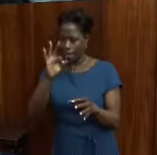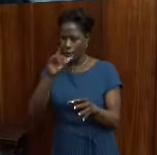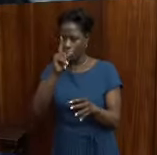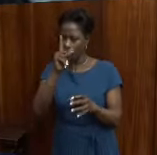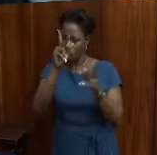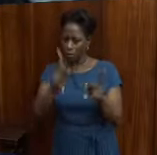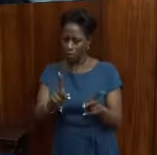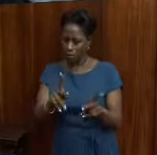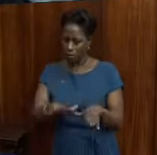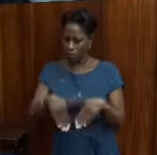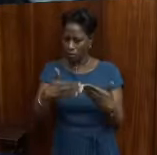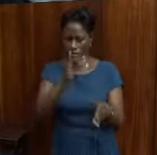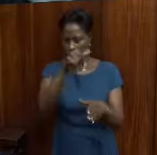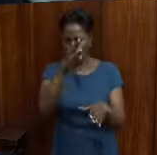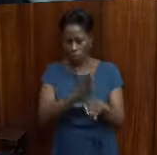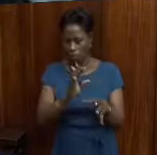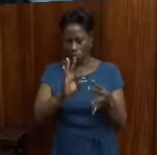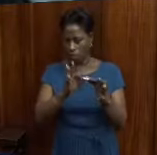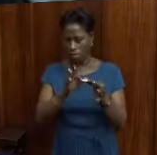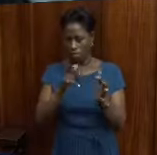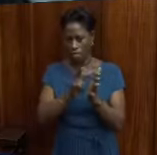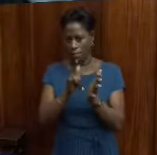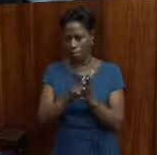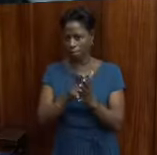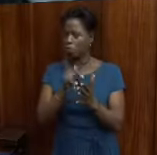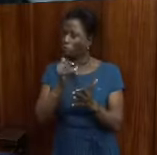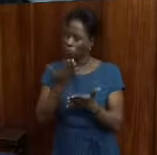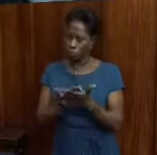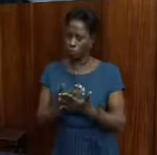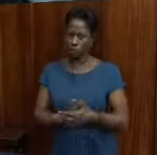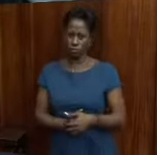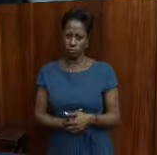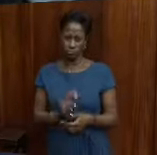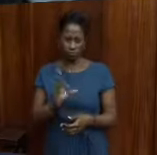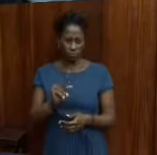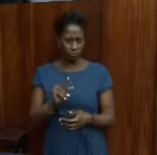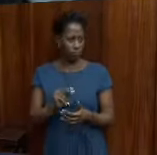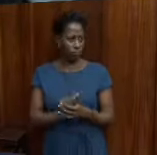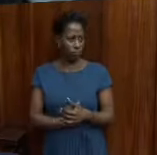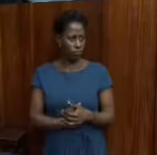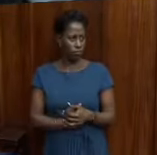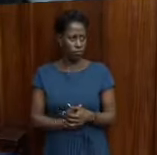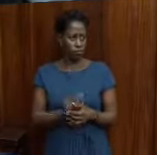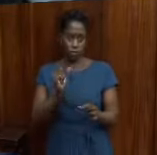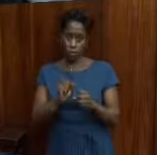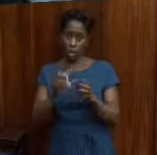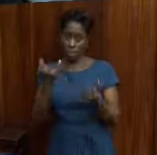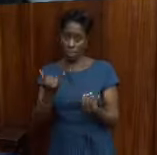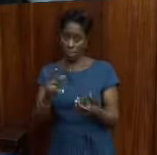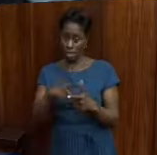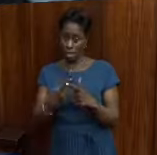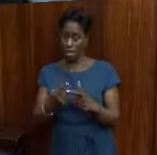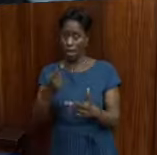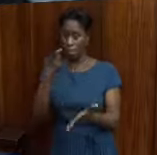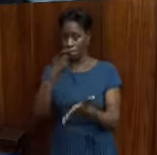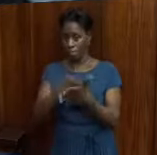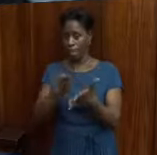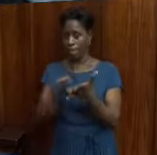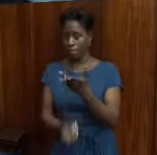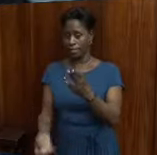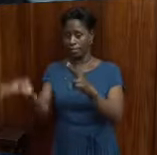piling costs from EC 4.8 million to EC 48.6 million. Mr.